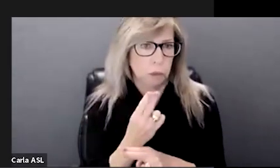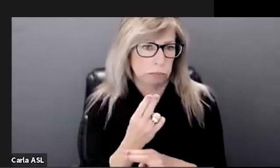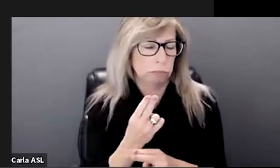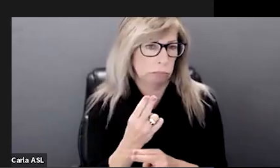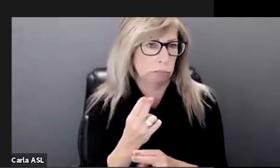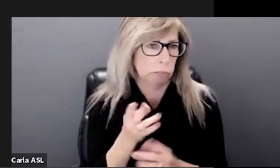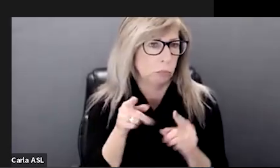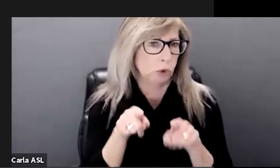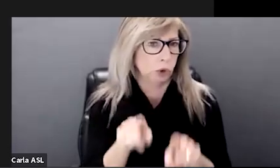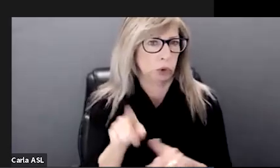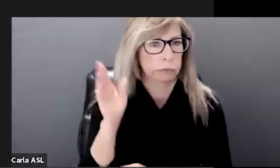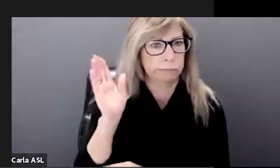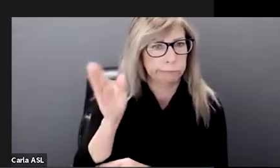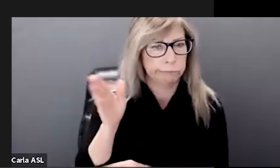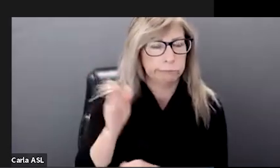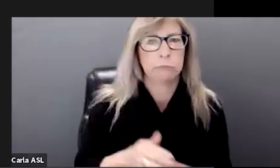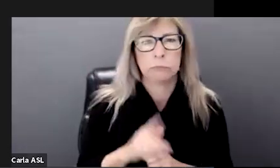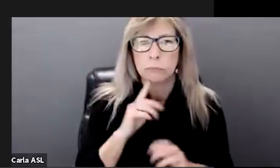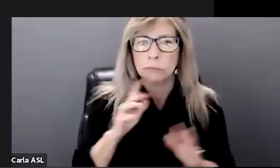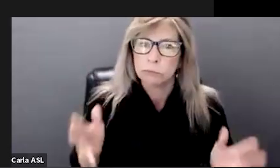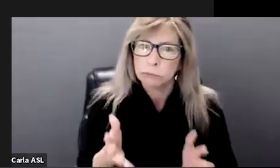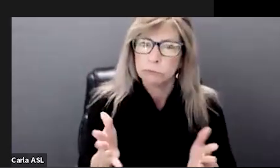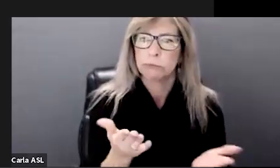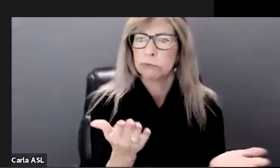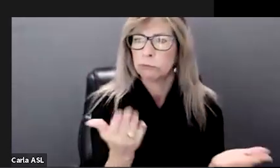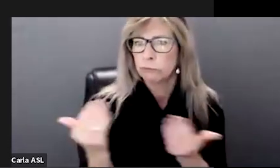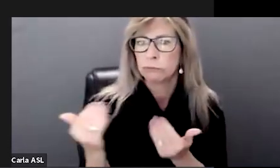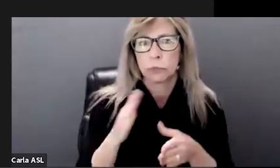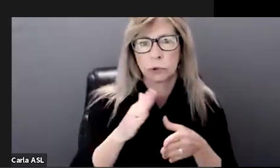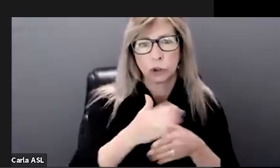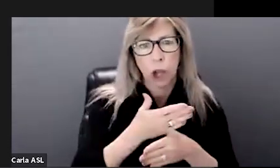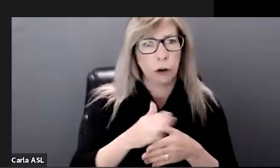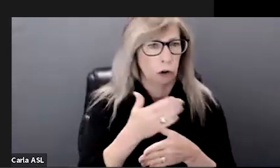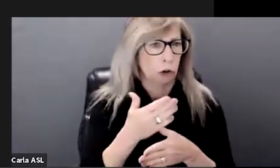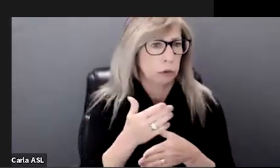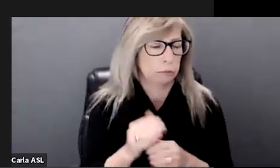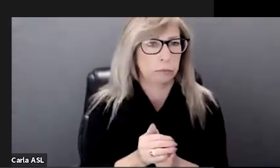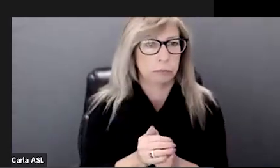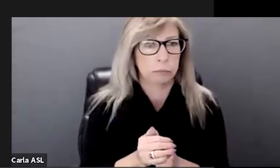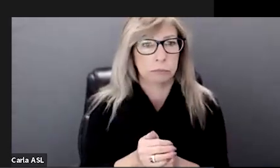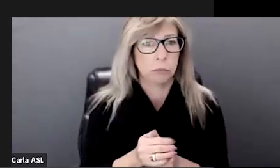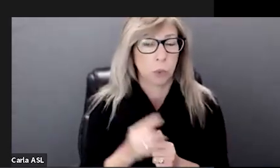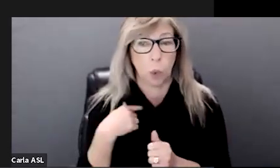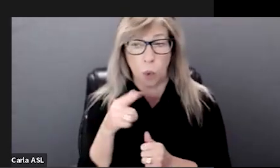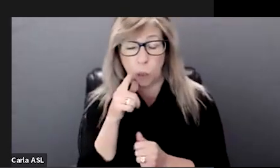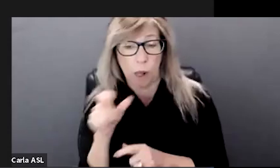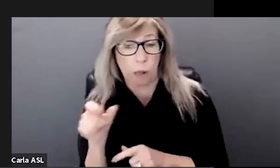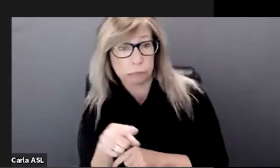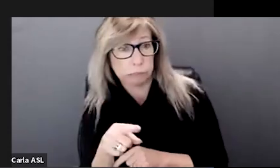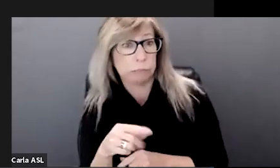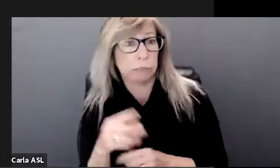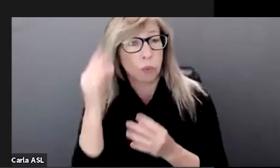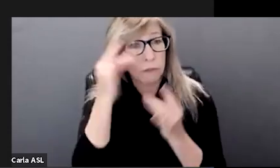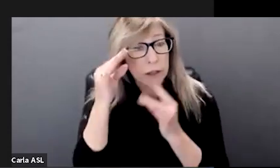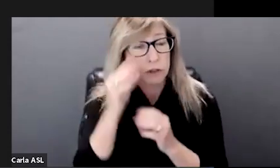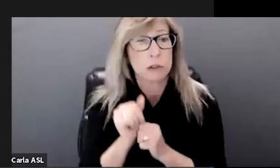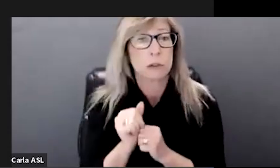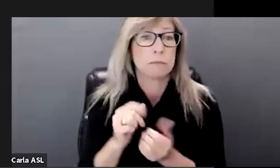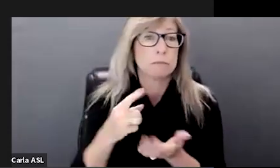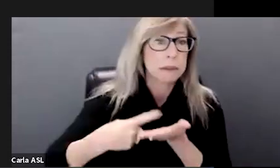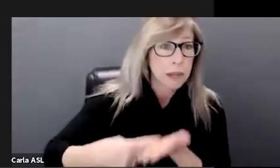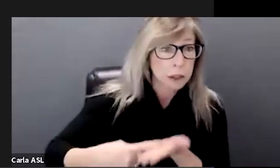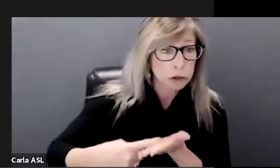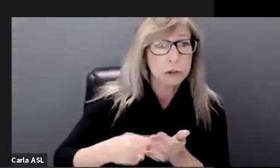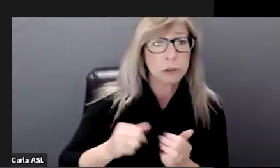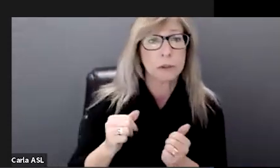our session today to really foster that shared learning environment. So please keep watch, as we'll be sending through reflections and discussions and